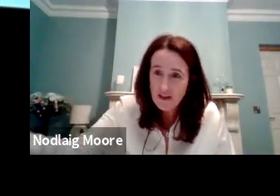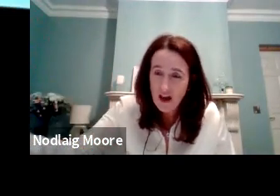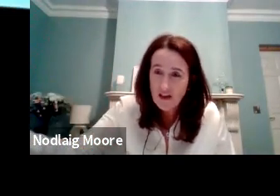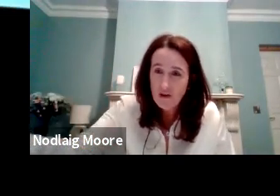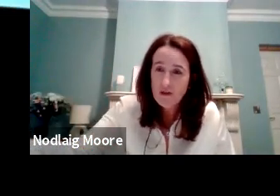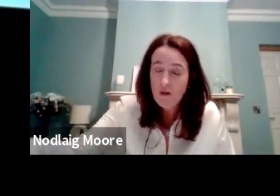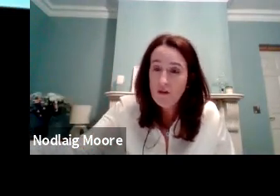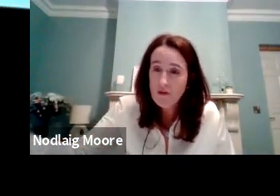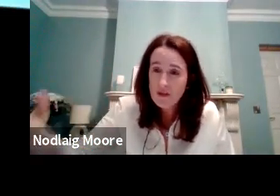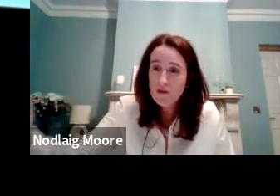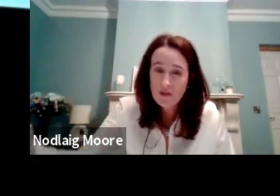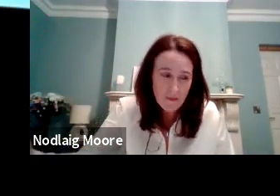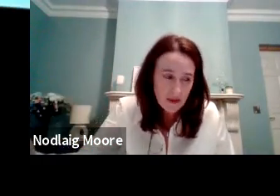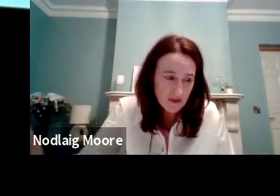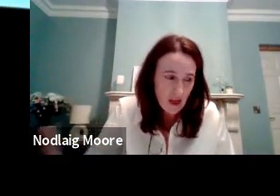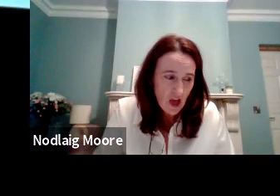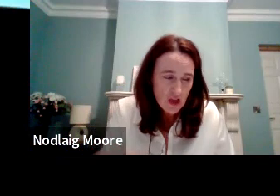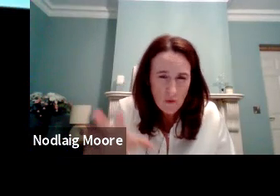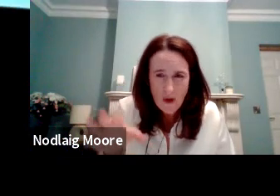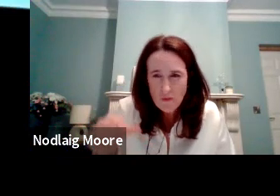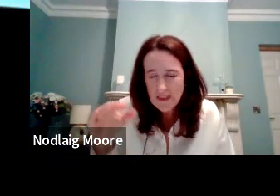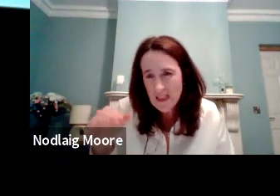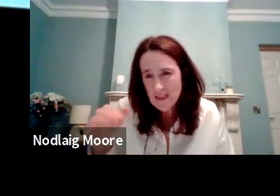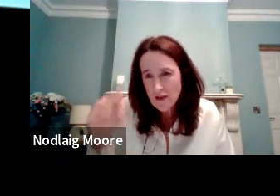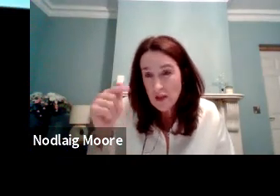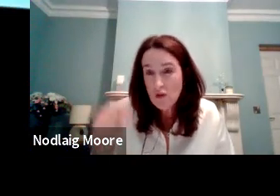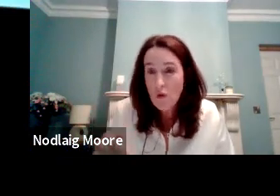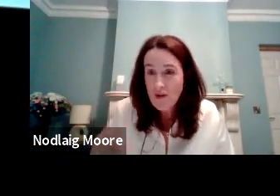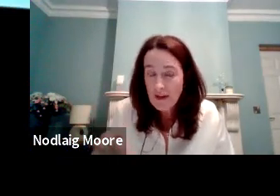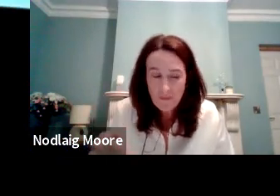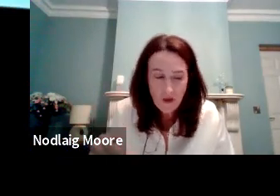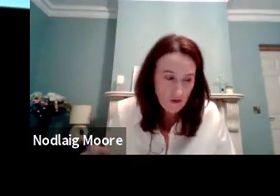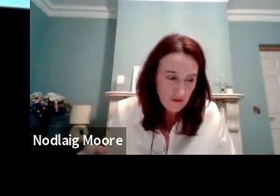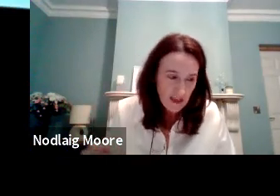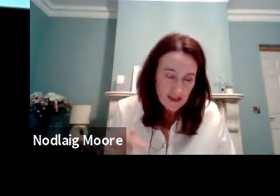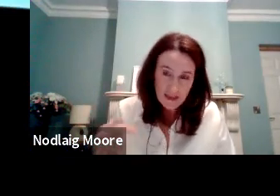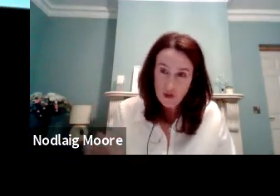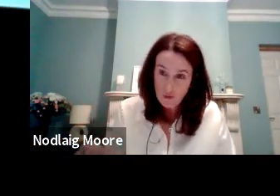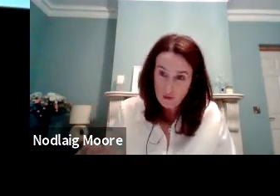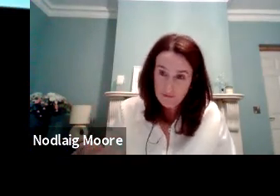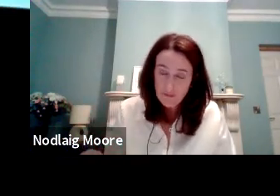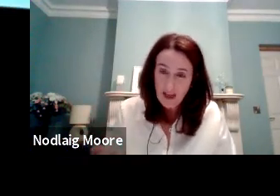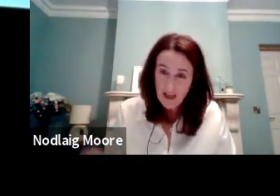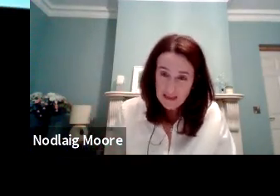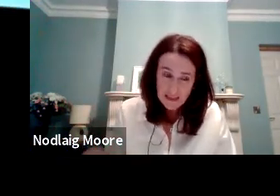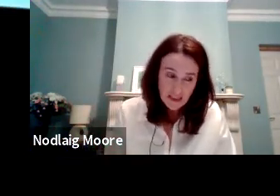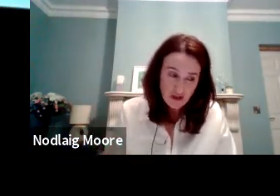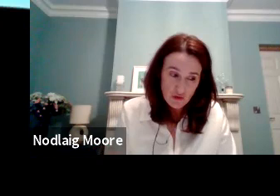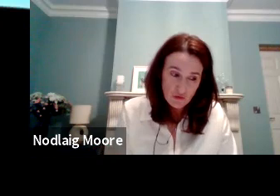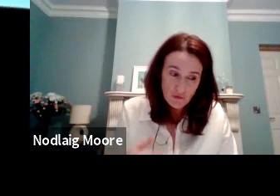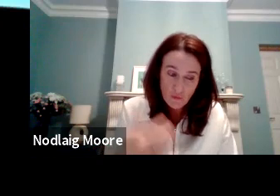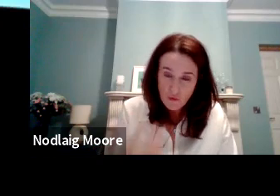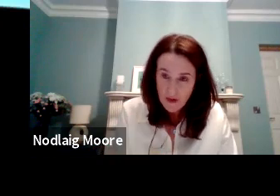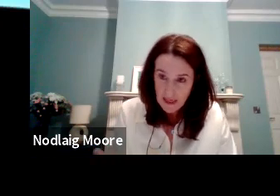effect on other hormones and neurochemicals. So what we see is there is a lowering of the serotonin, and that's linked